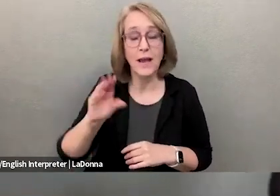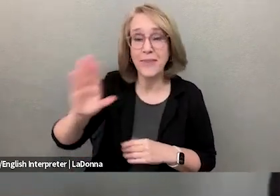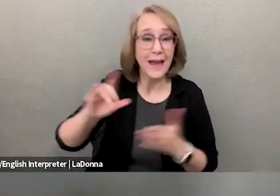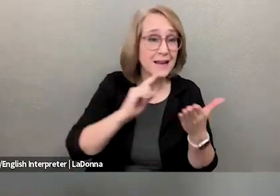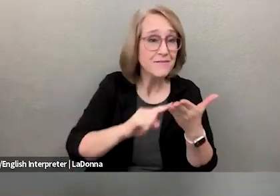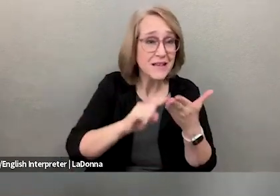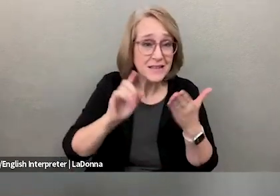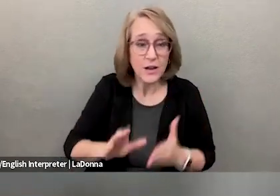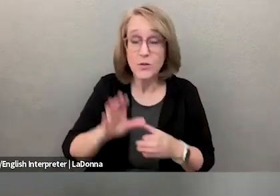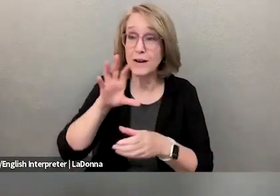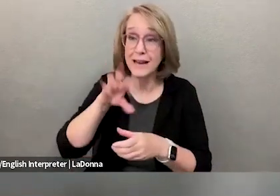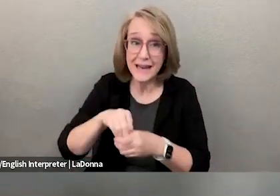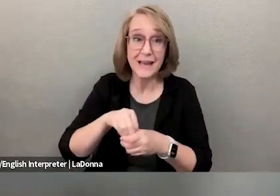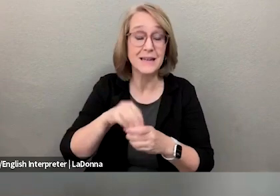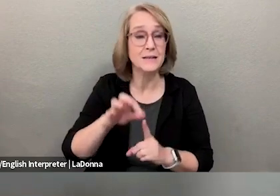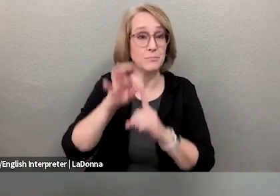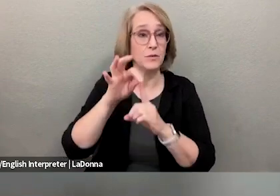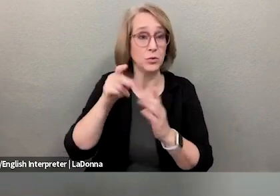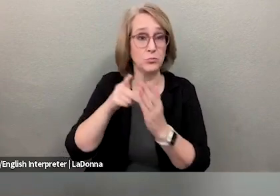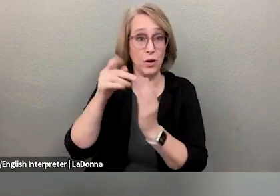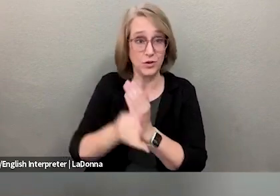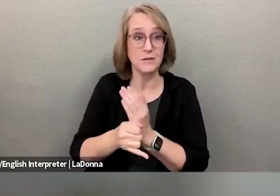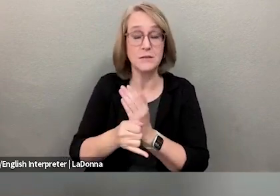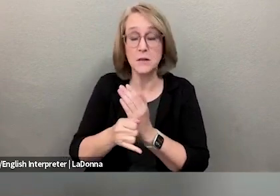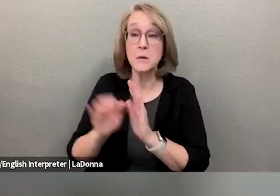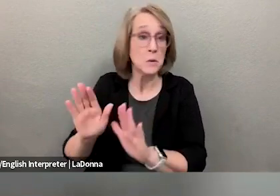can't be overstated, but those are long